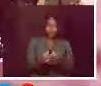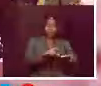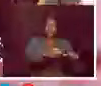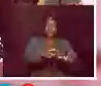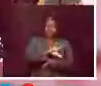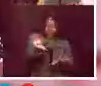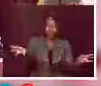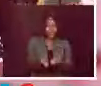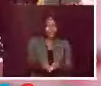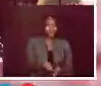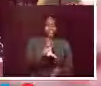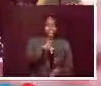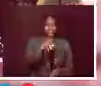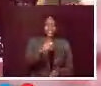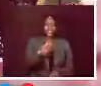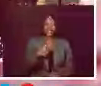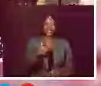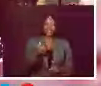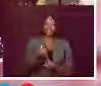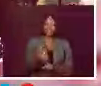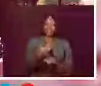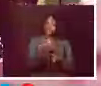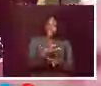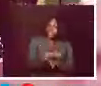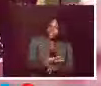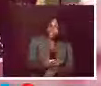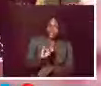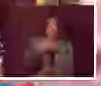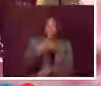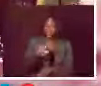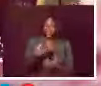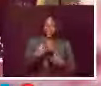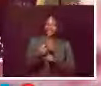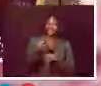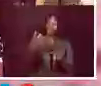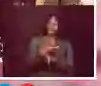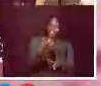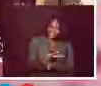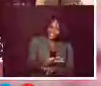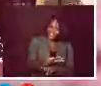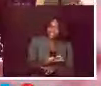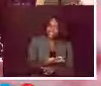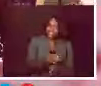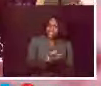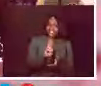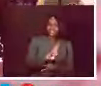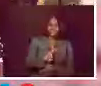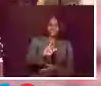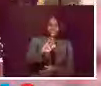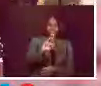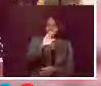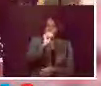CPA, we have its own formula. IPU, we have its own formula. And then we go by the 32